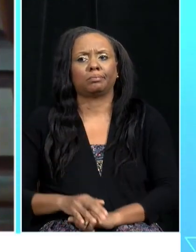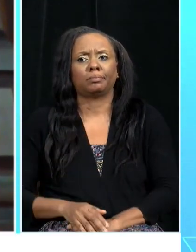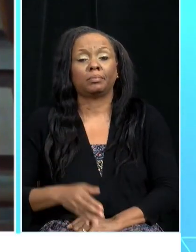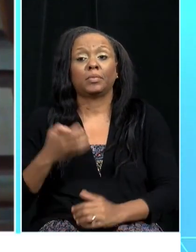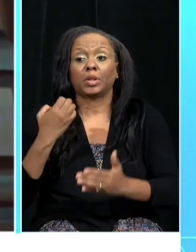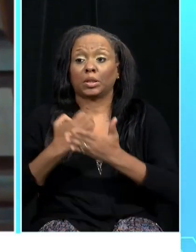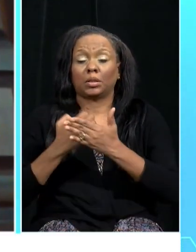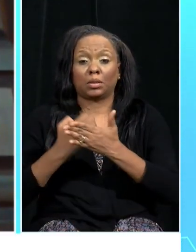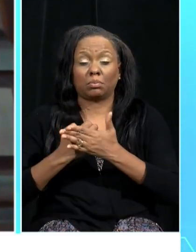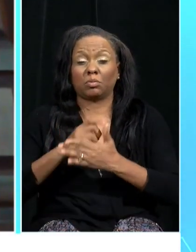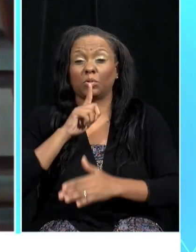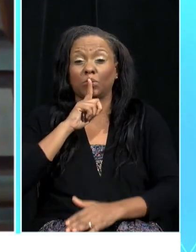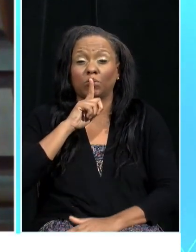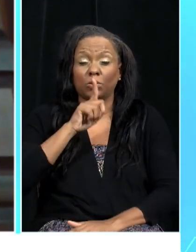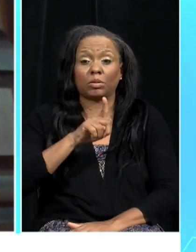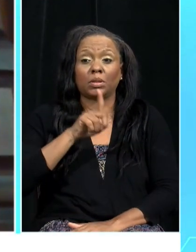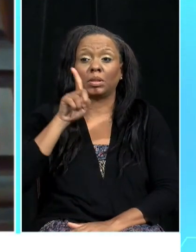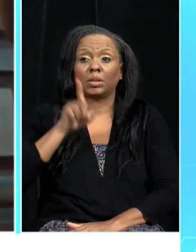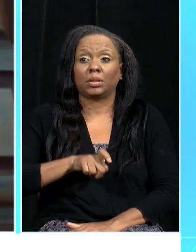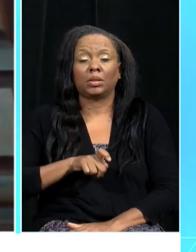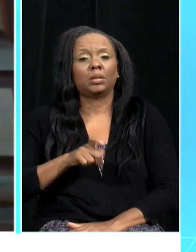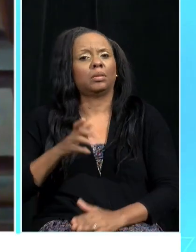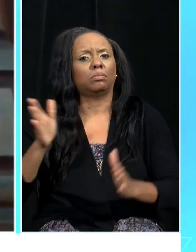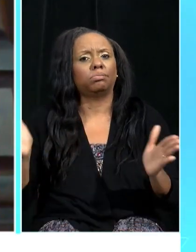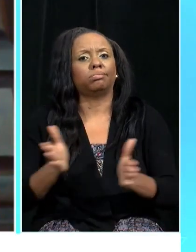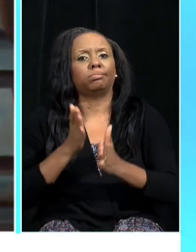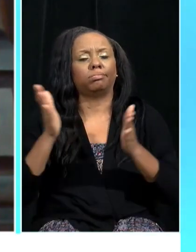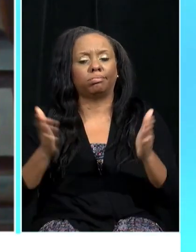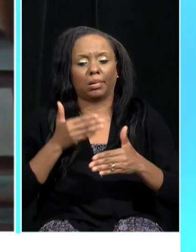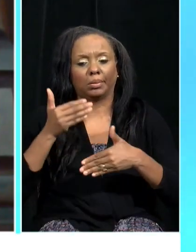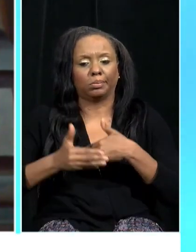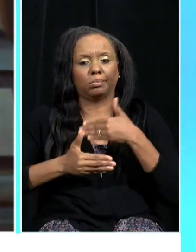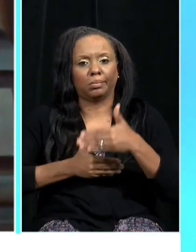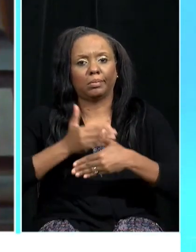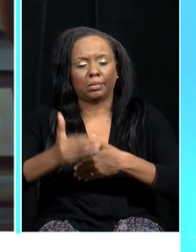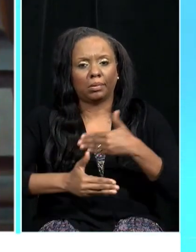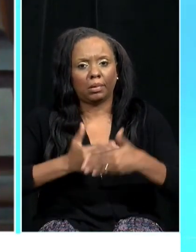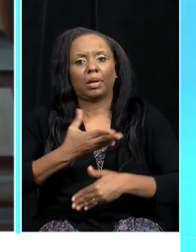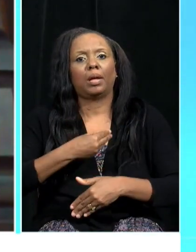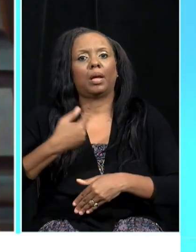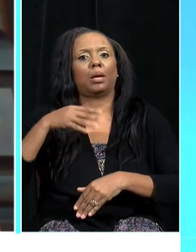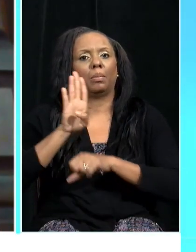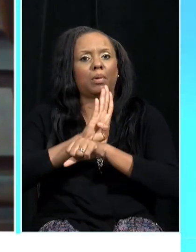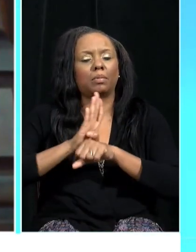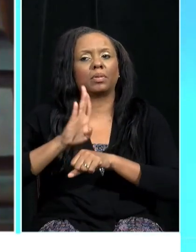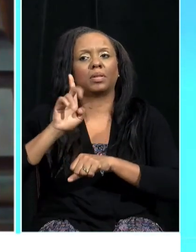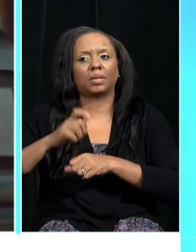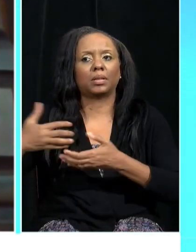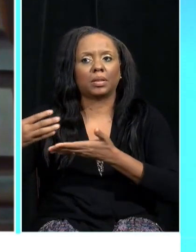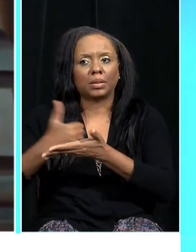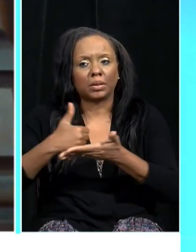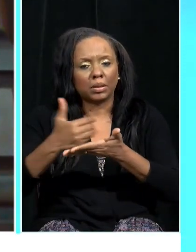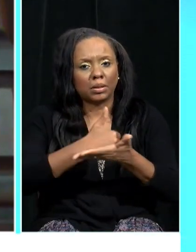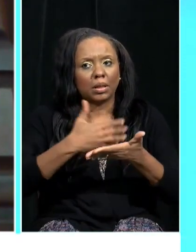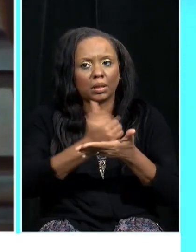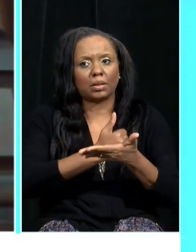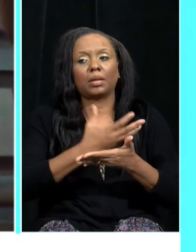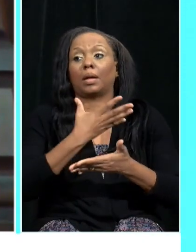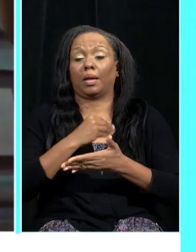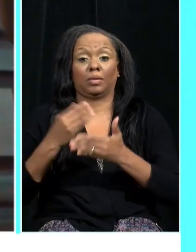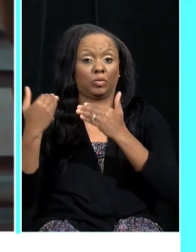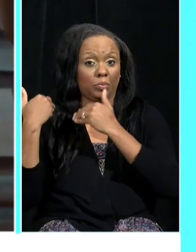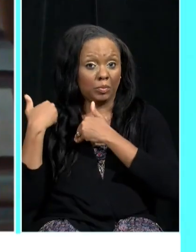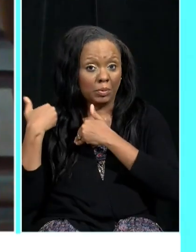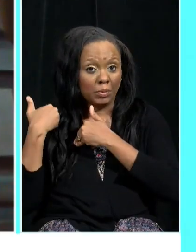really has to be moving. It has to be moving, and we have to be earning. We have to earn our way. And again, it's responsibility